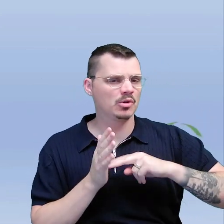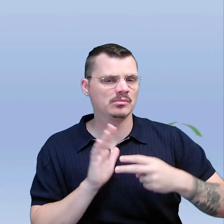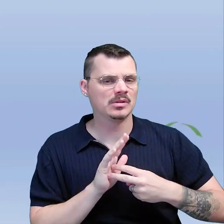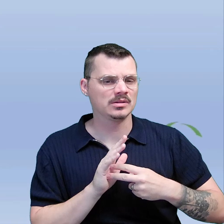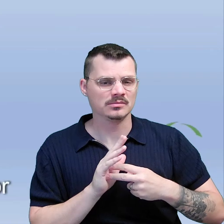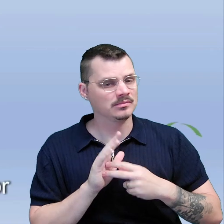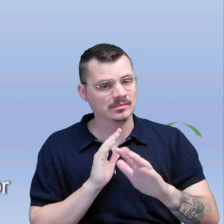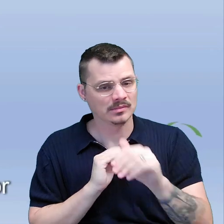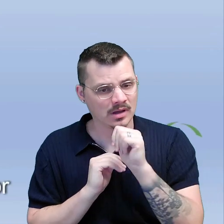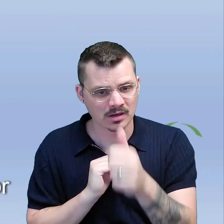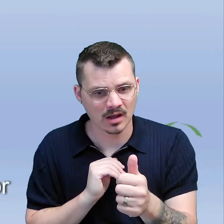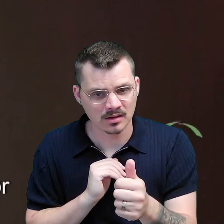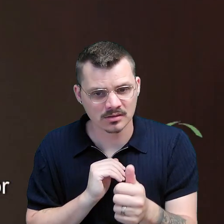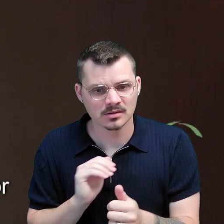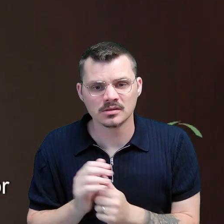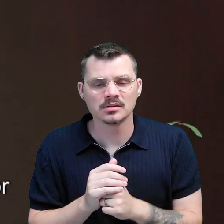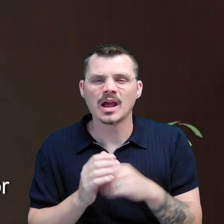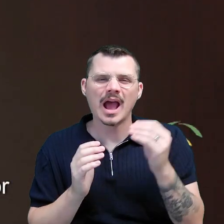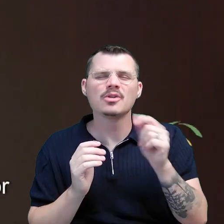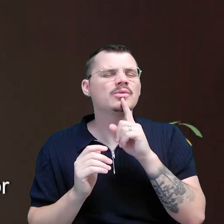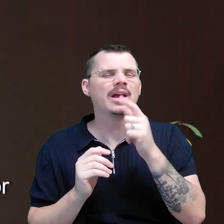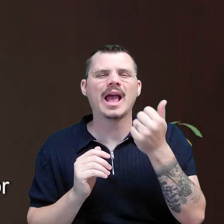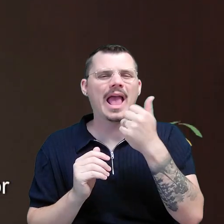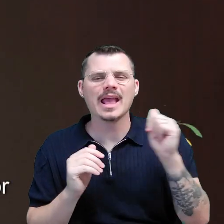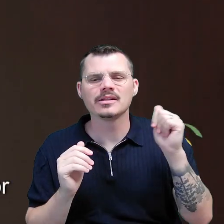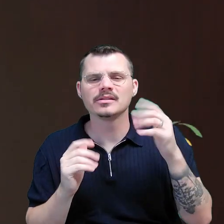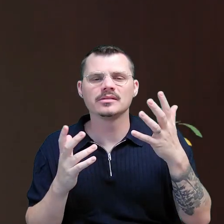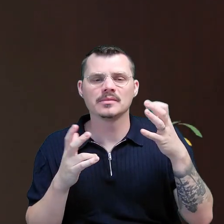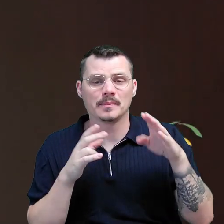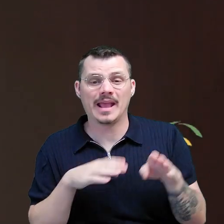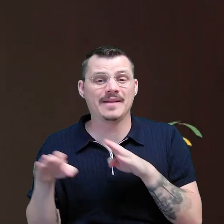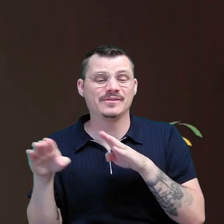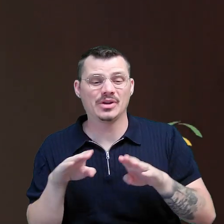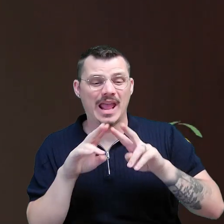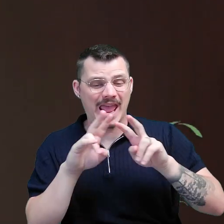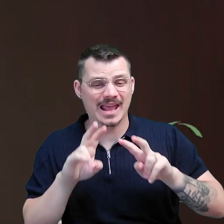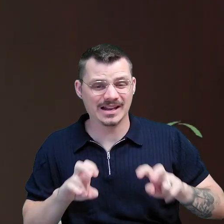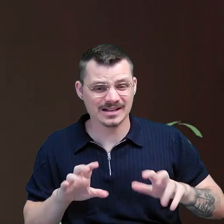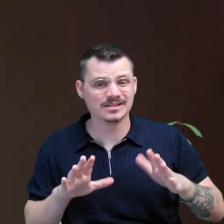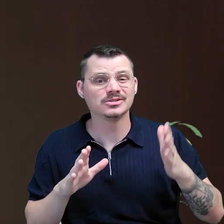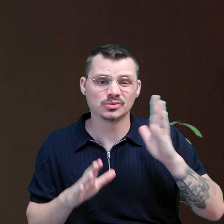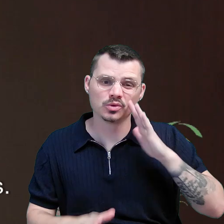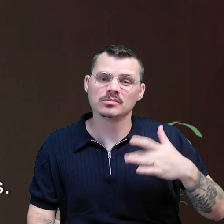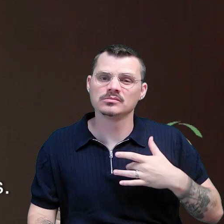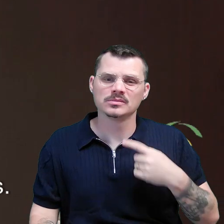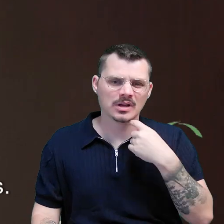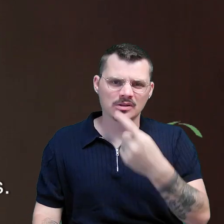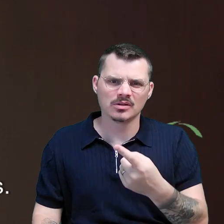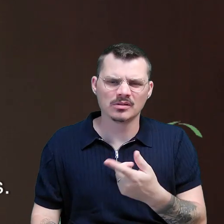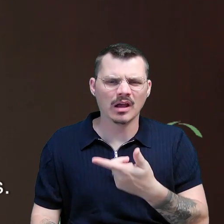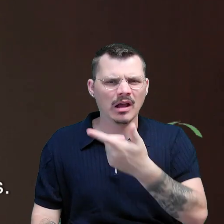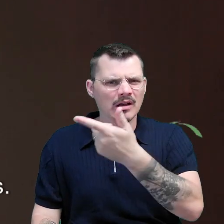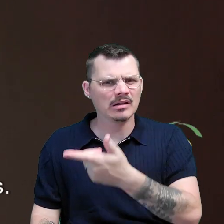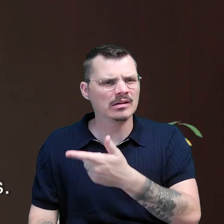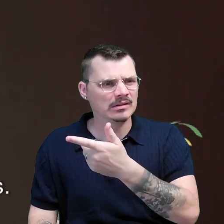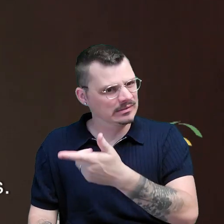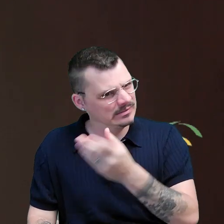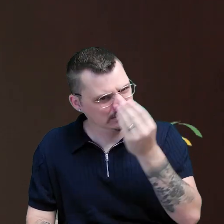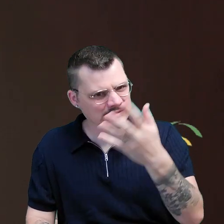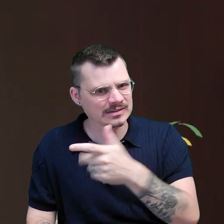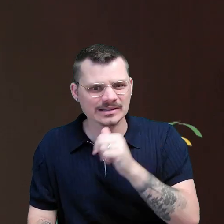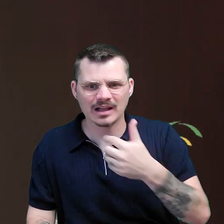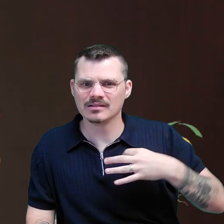aren't. And any reasonably competent behavior analyst would be able to tell you, well, he's not getting anything out of